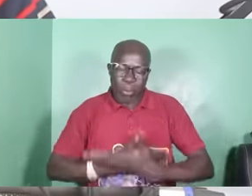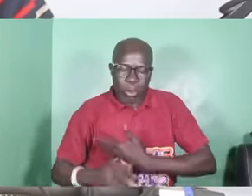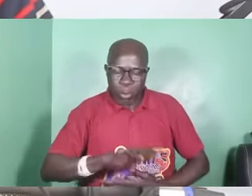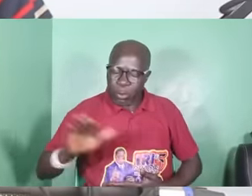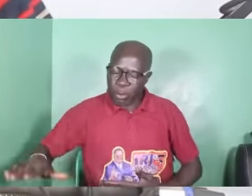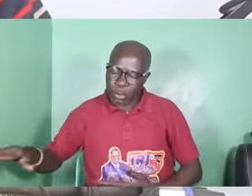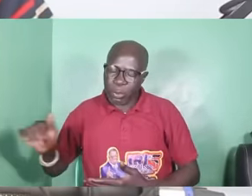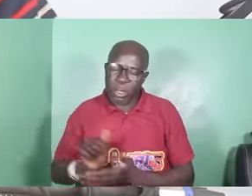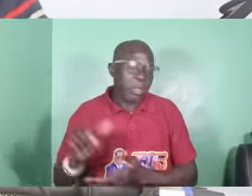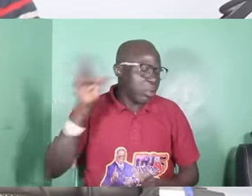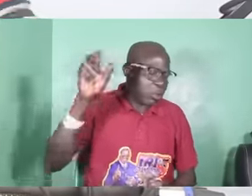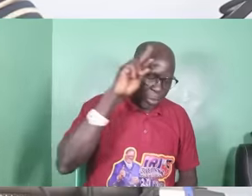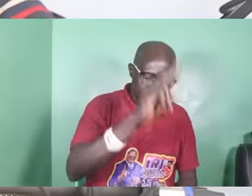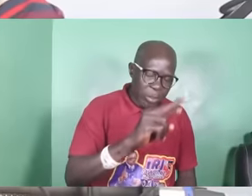our